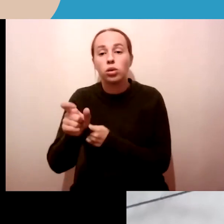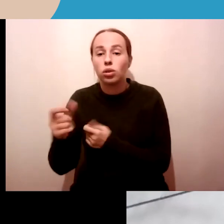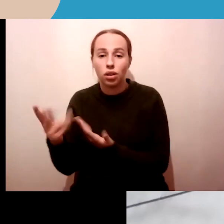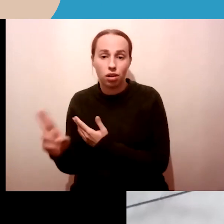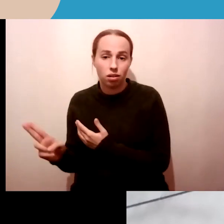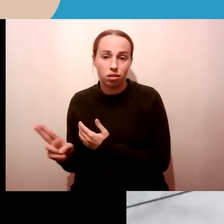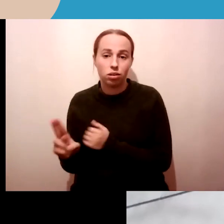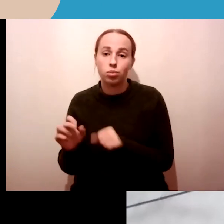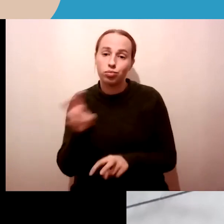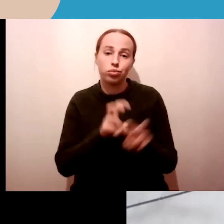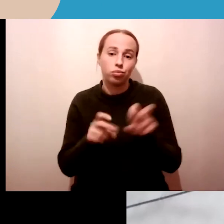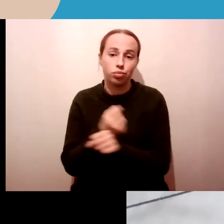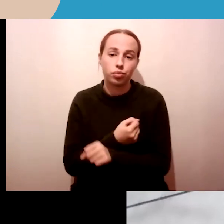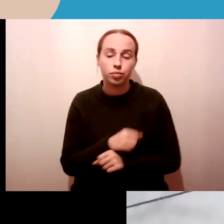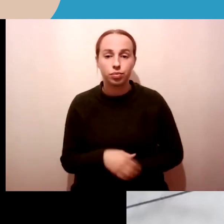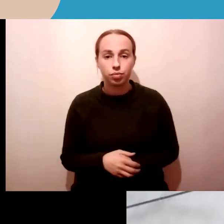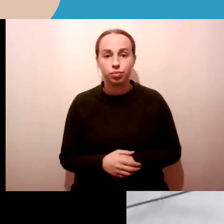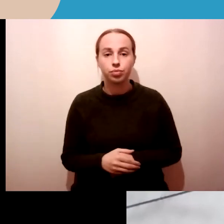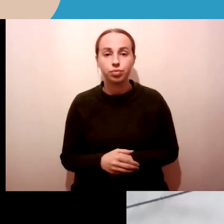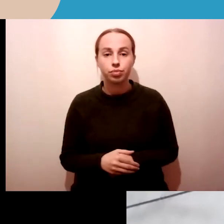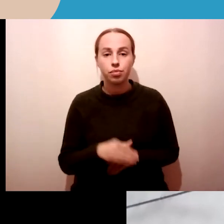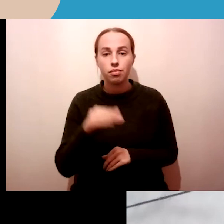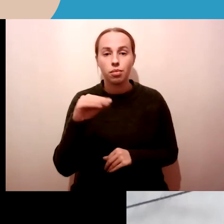or the ministry. I don't know really.